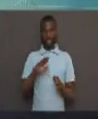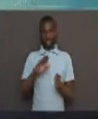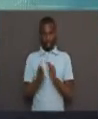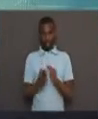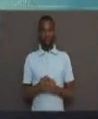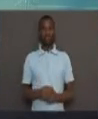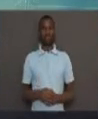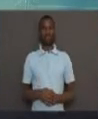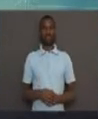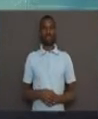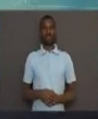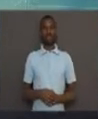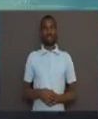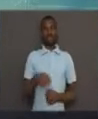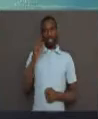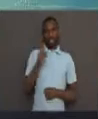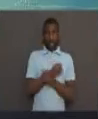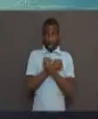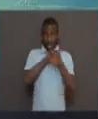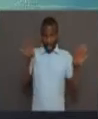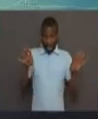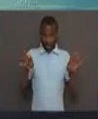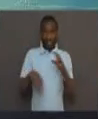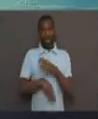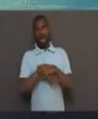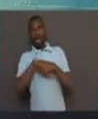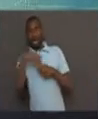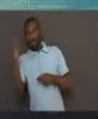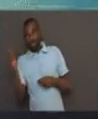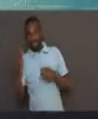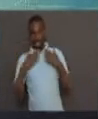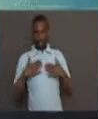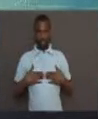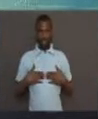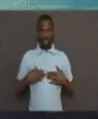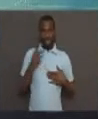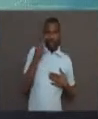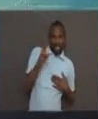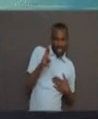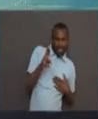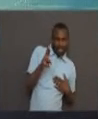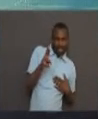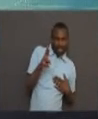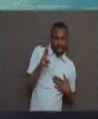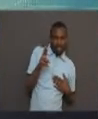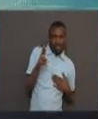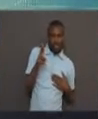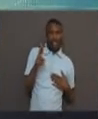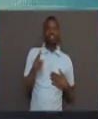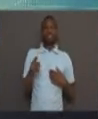whether or not the radiation is outside of the body or is